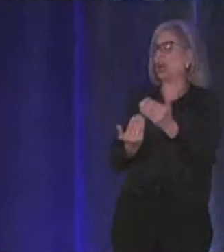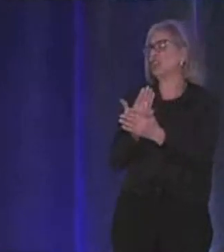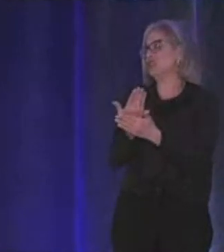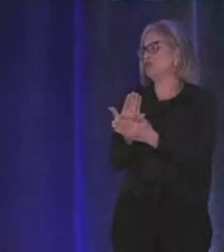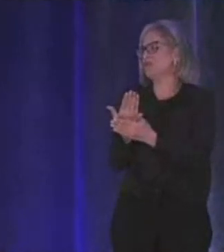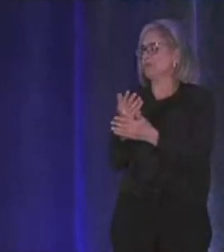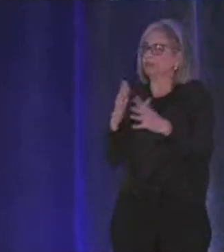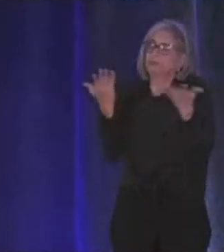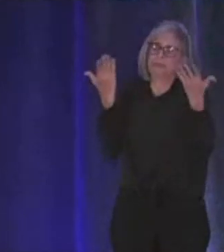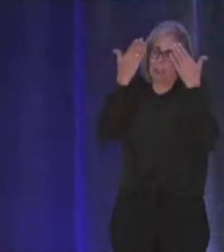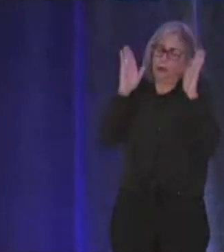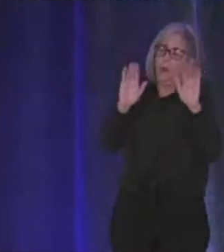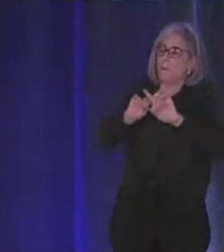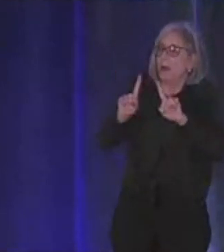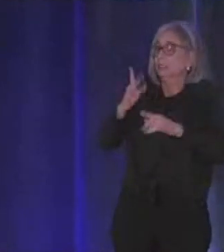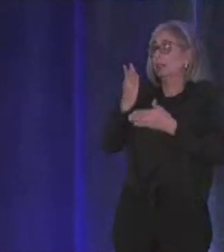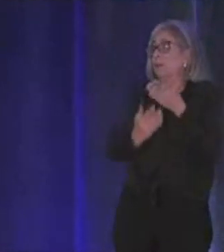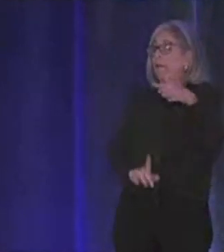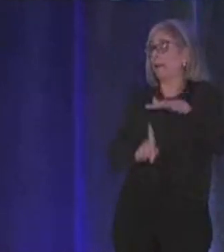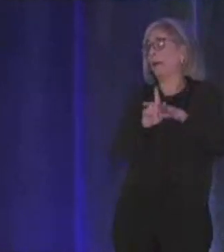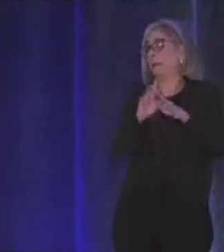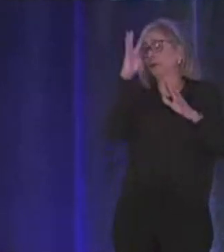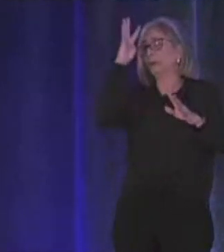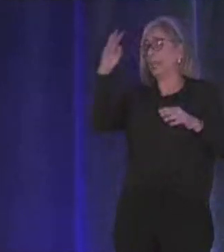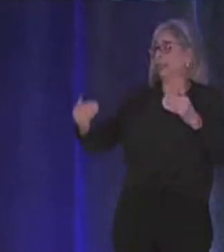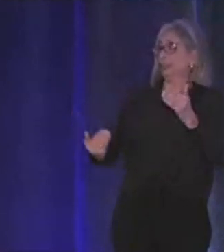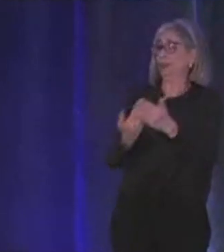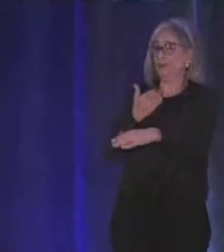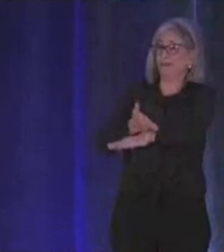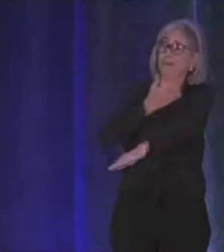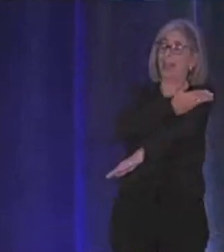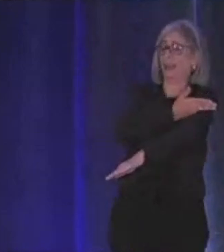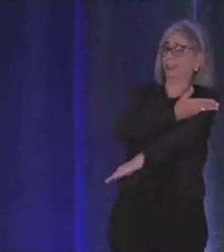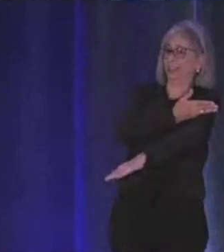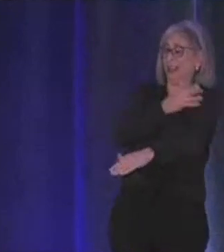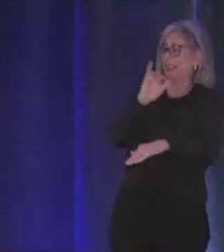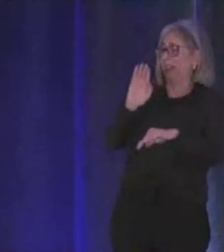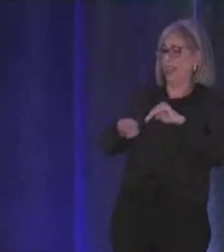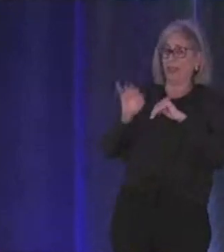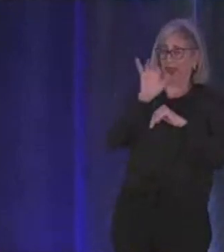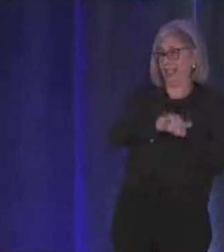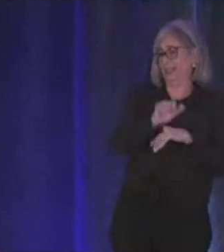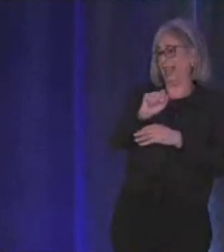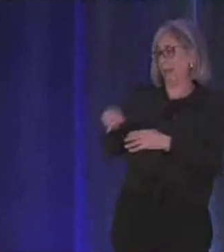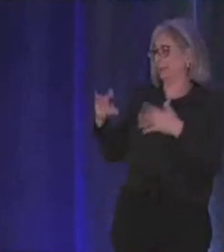who knows? Someone else may come up with something that's better than import map and modular federation.